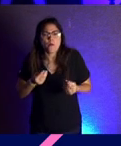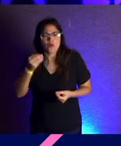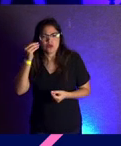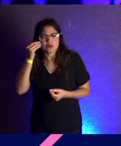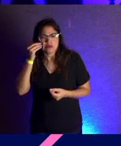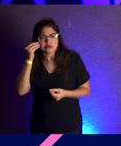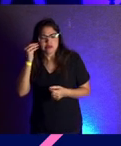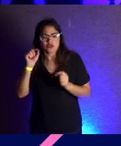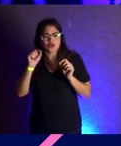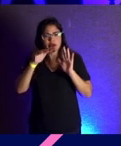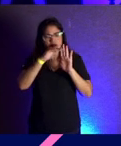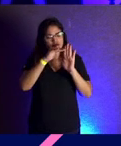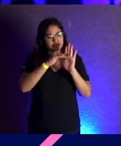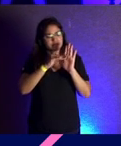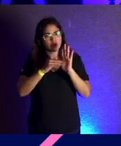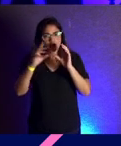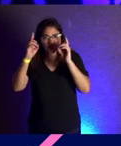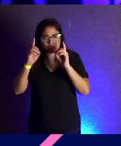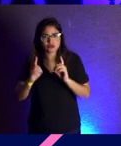Y fue